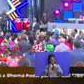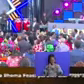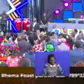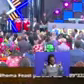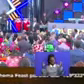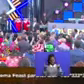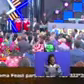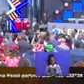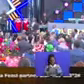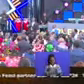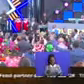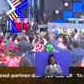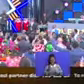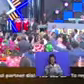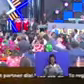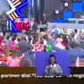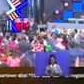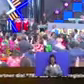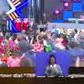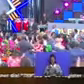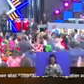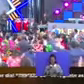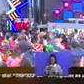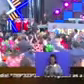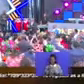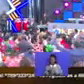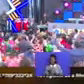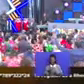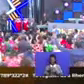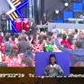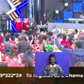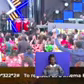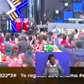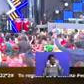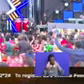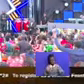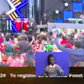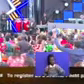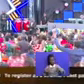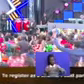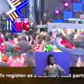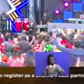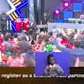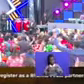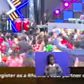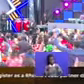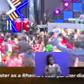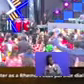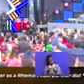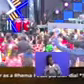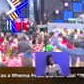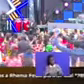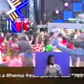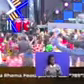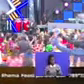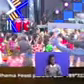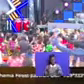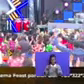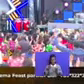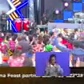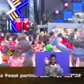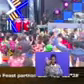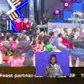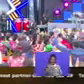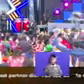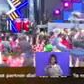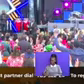society in this nation in this nation you will have key people in media you will have key people in the